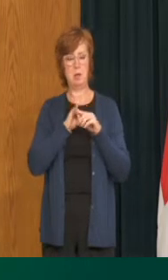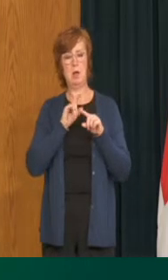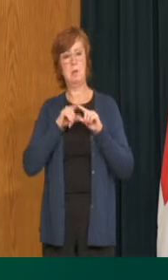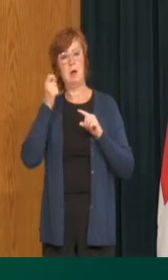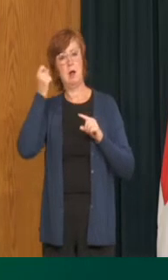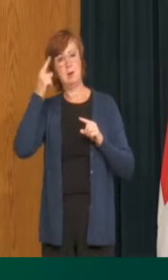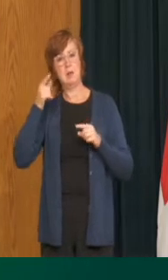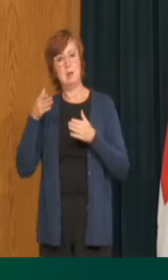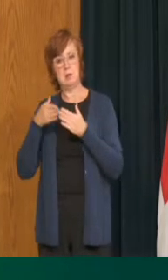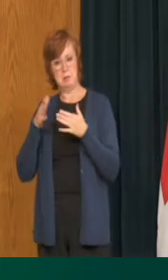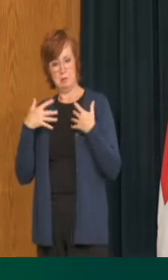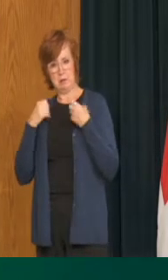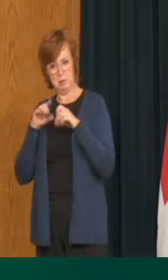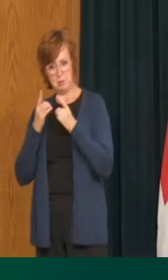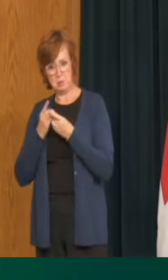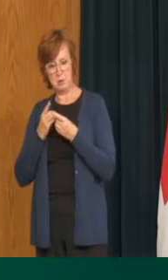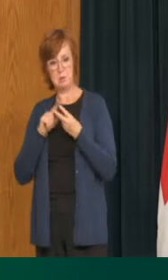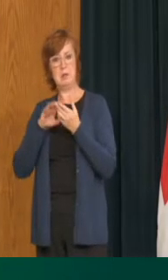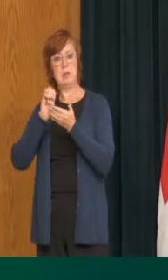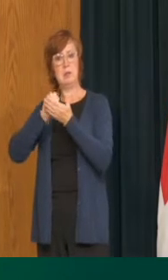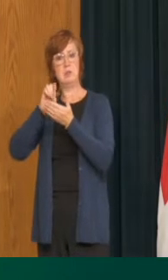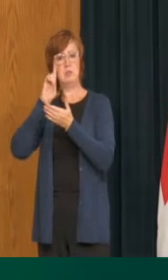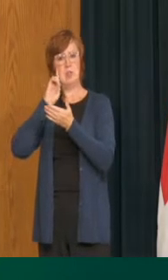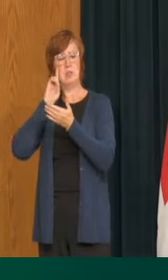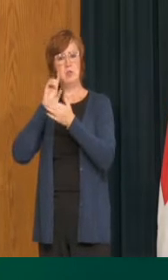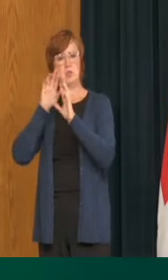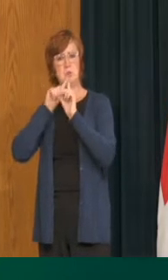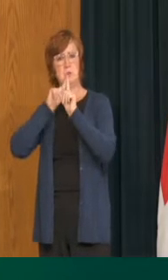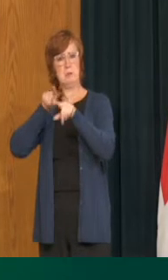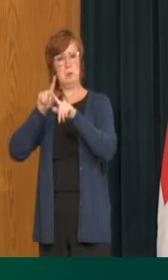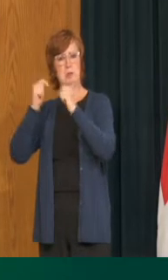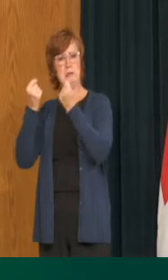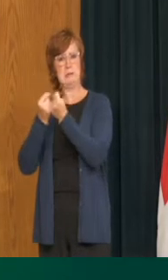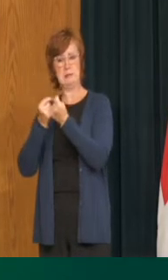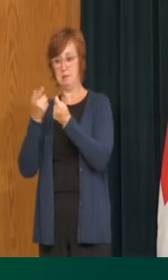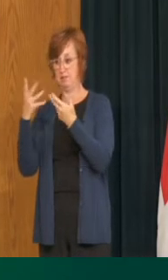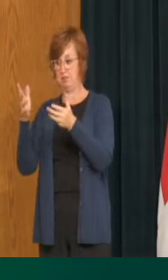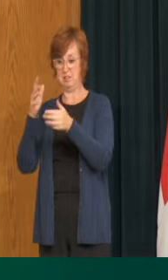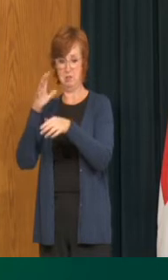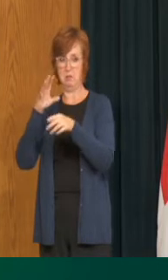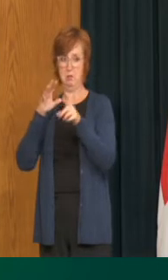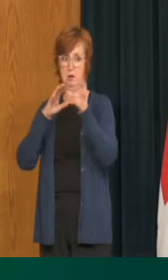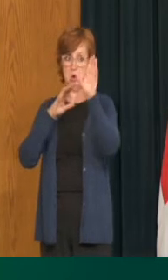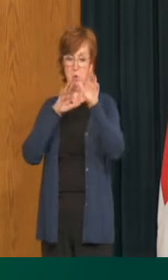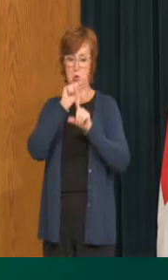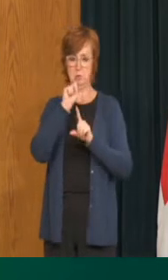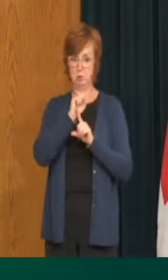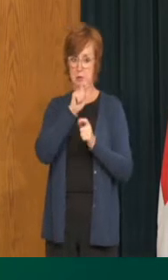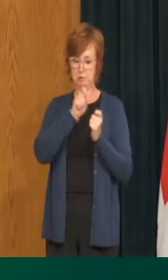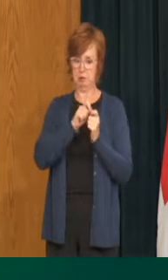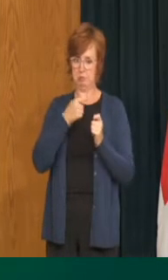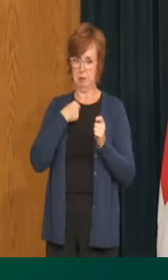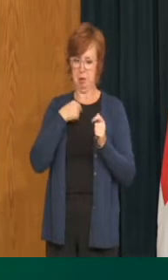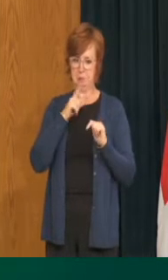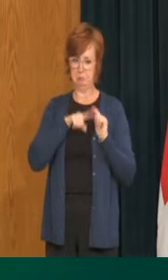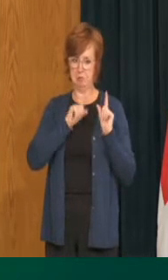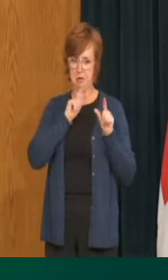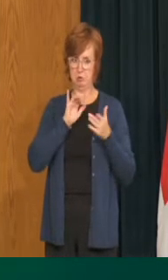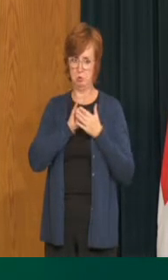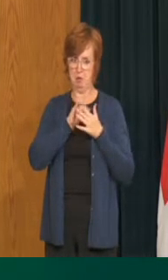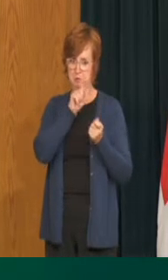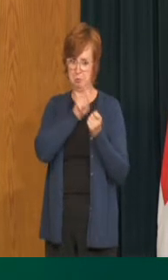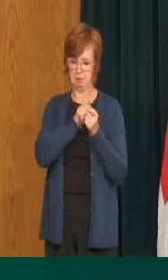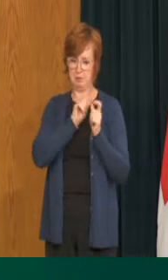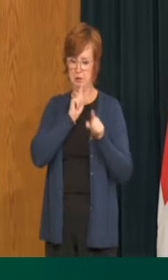very hard as we, and I don't know the specifics of exactly what you're talking about, but at a higher level, the